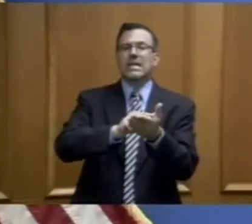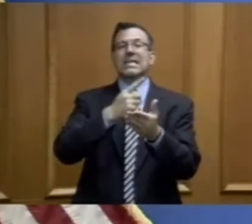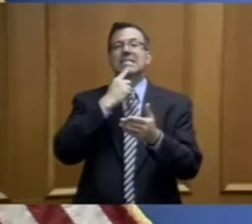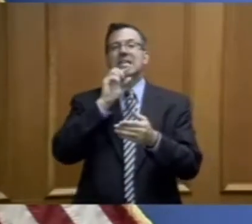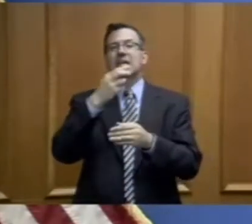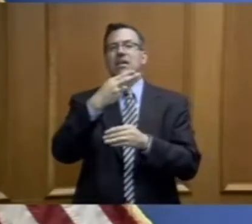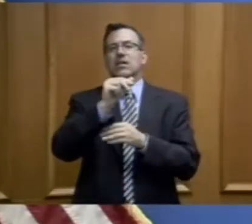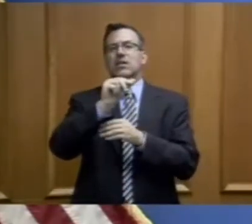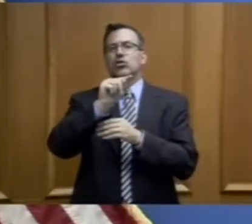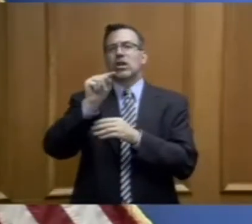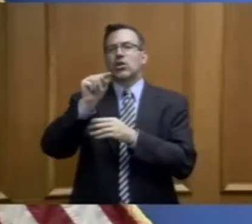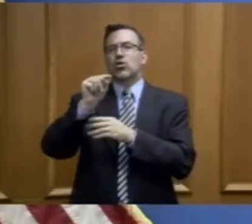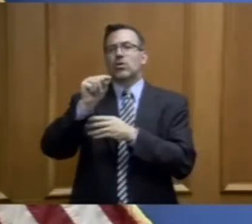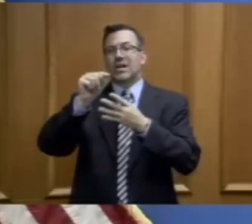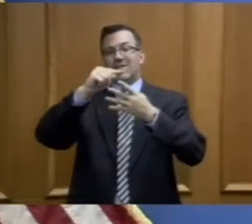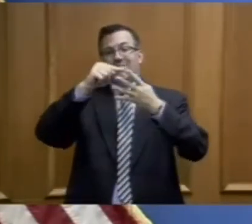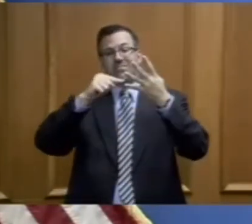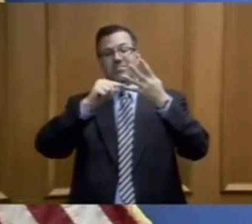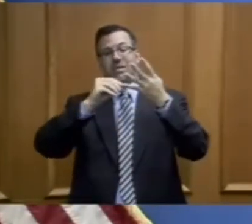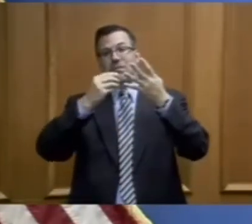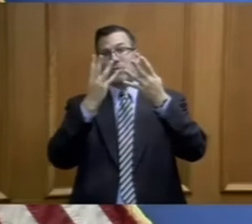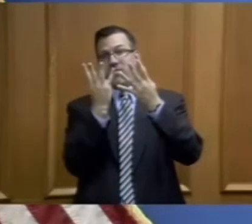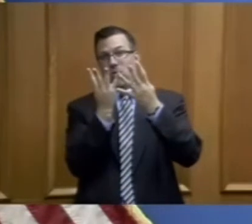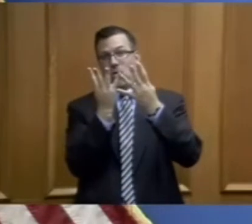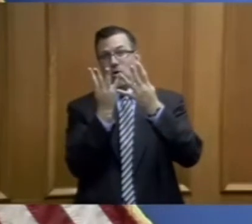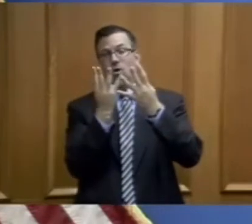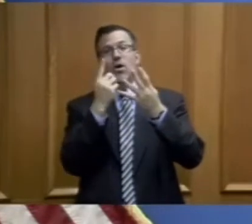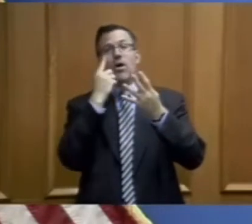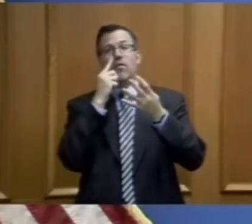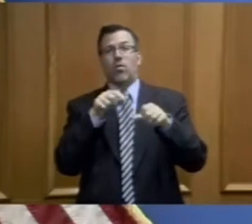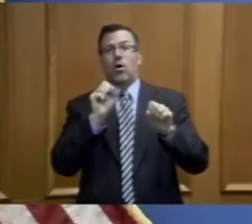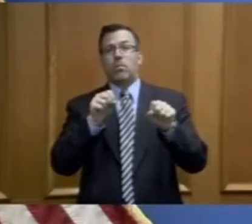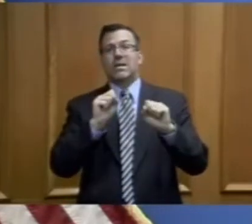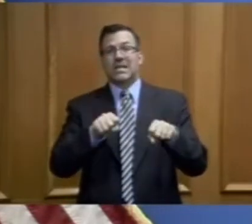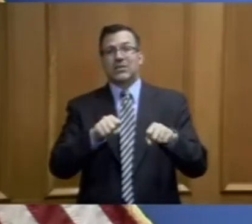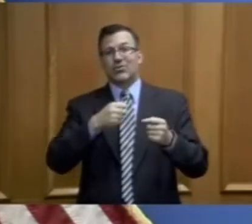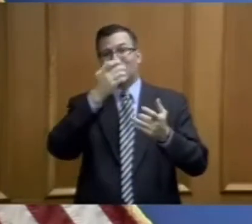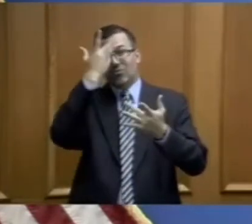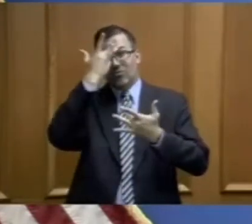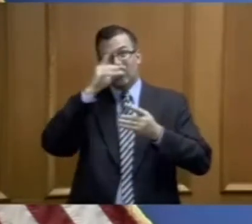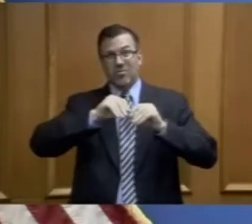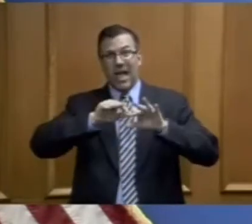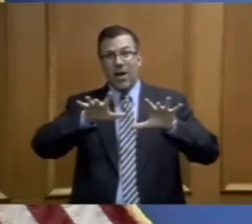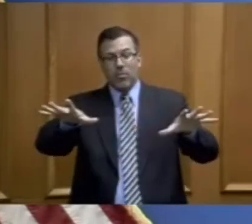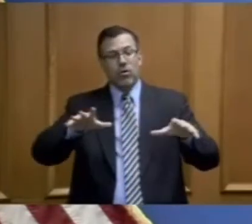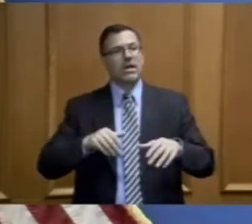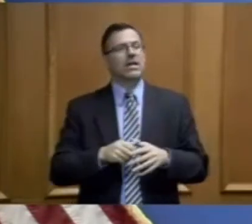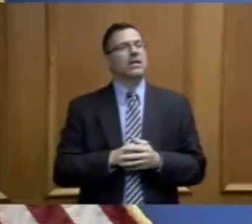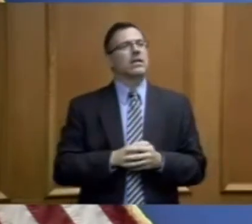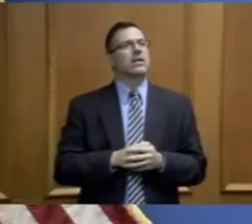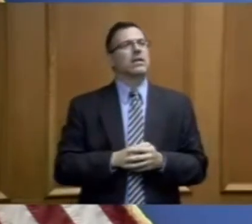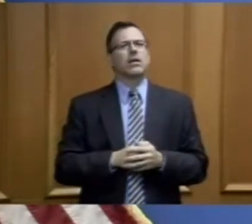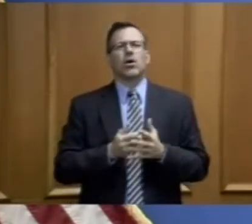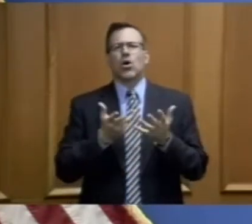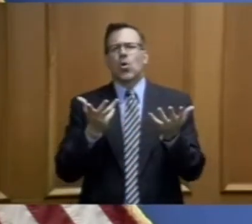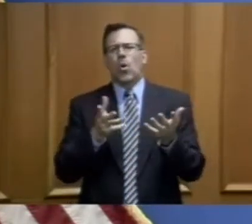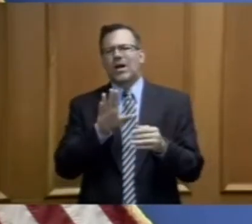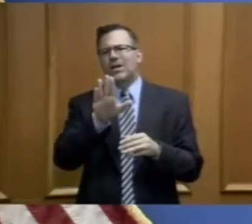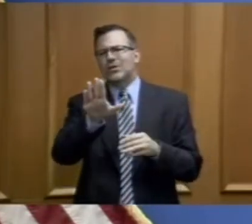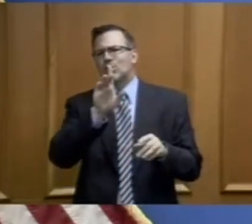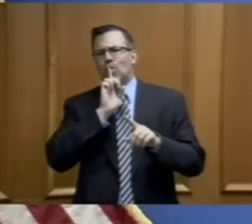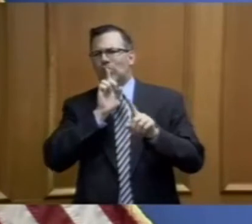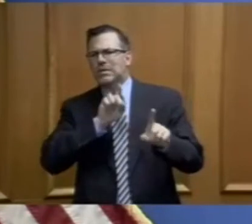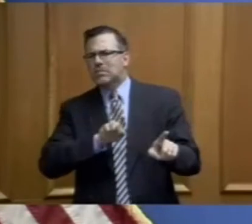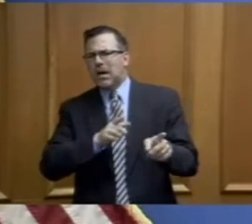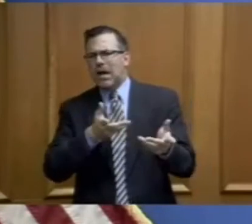4 for a potential outbreak coming up next. What is your response to that? And is